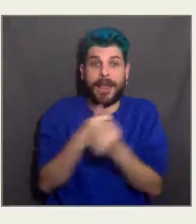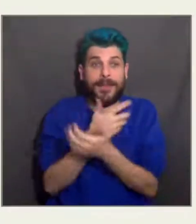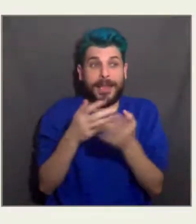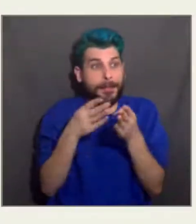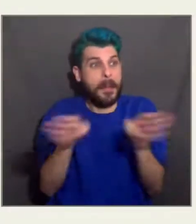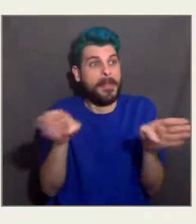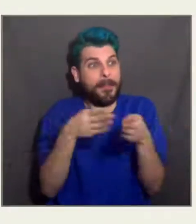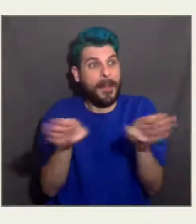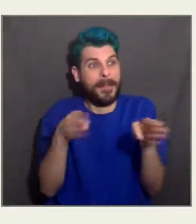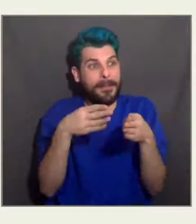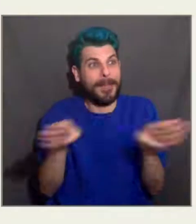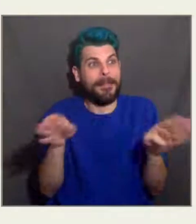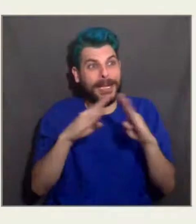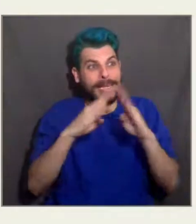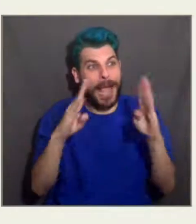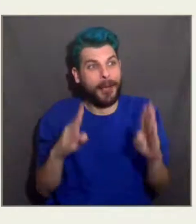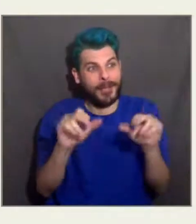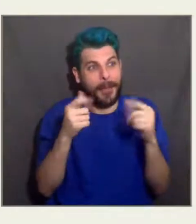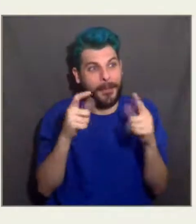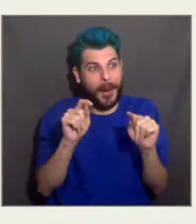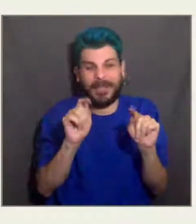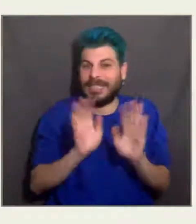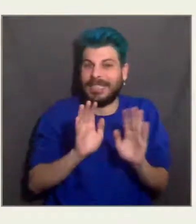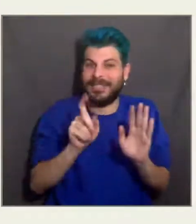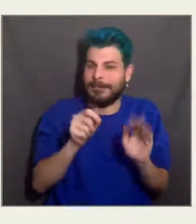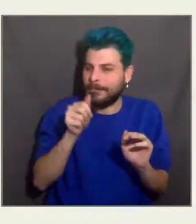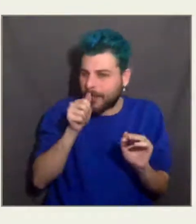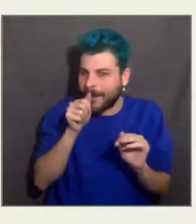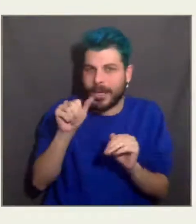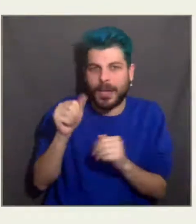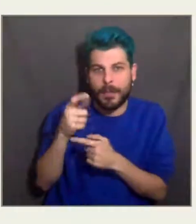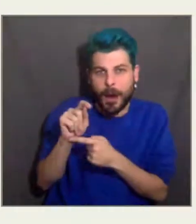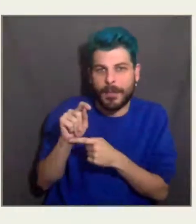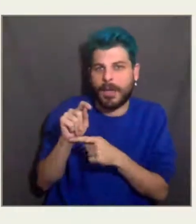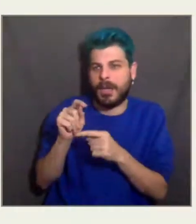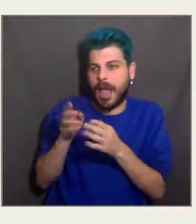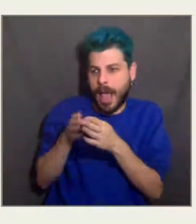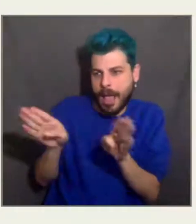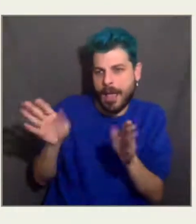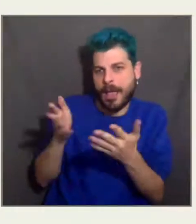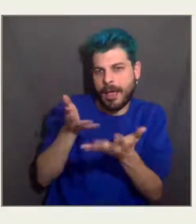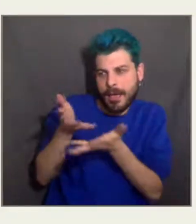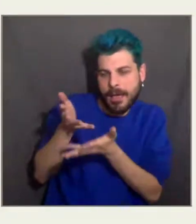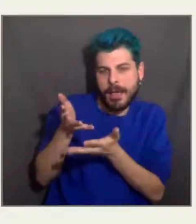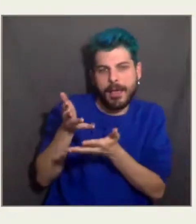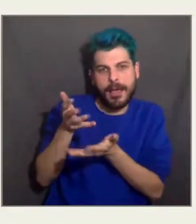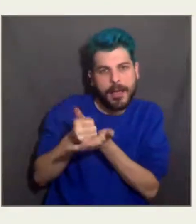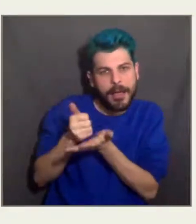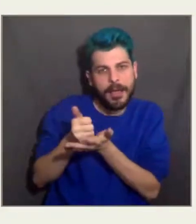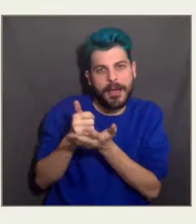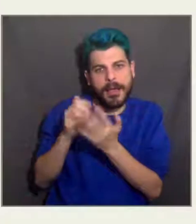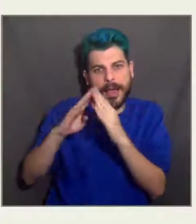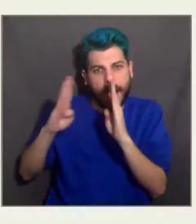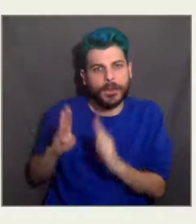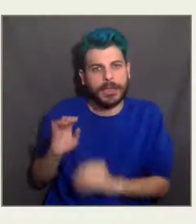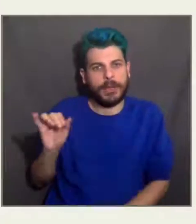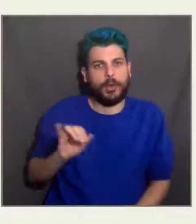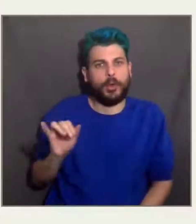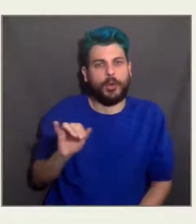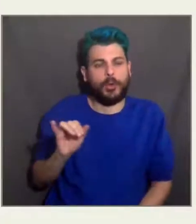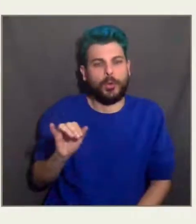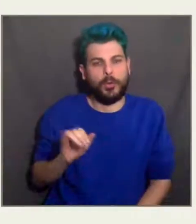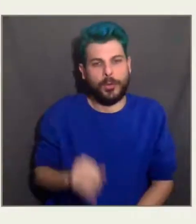housing. We're going to need that to happen. And what does it take to get the private development out there? It's going to take